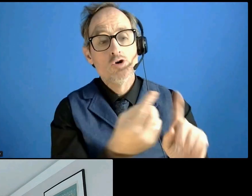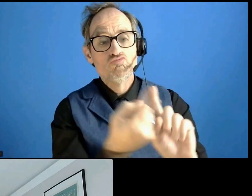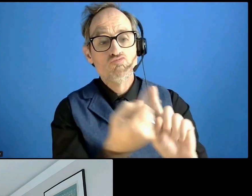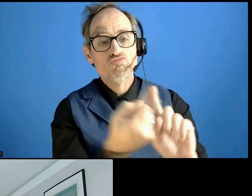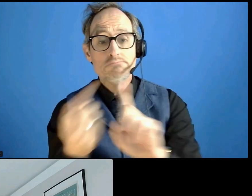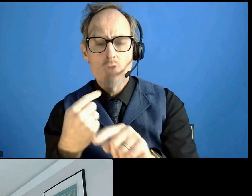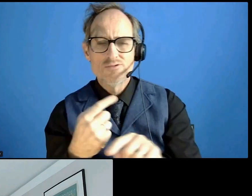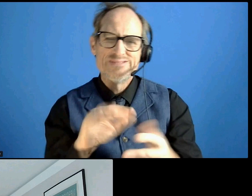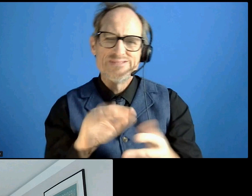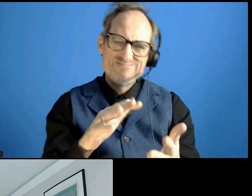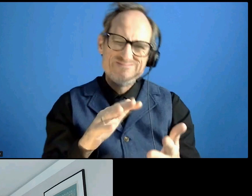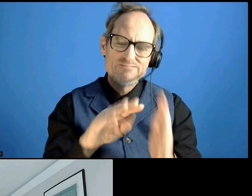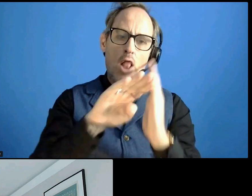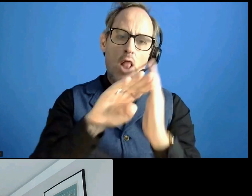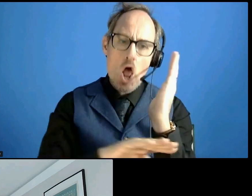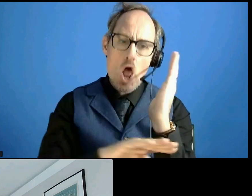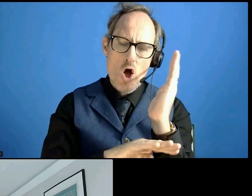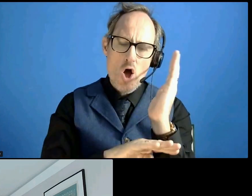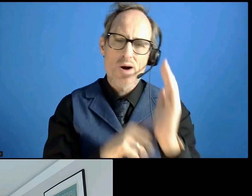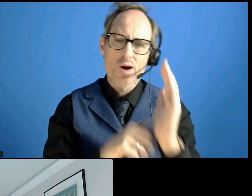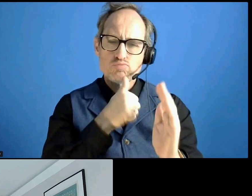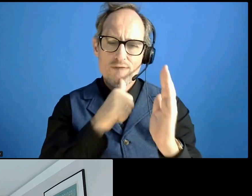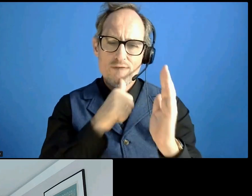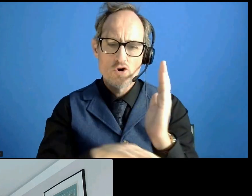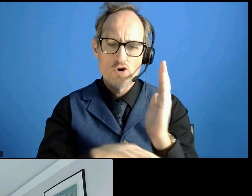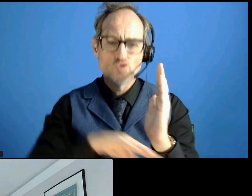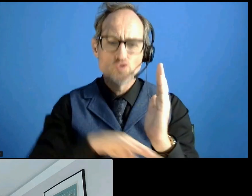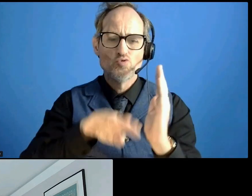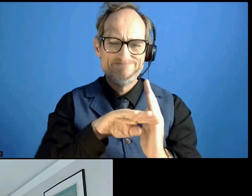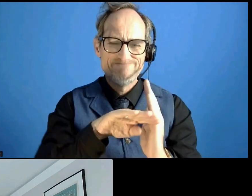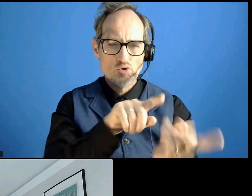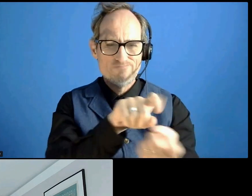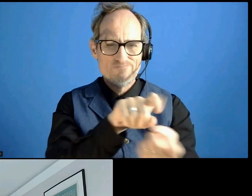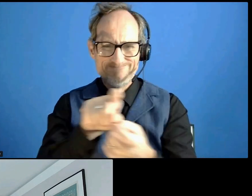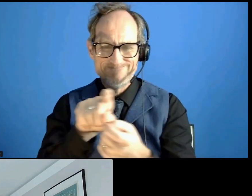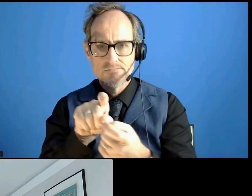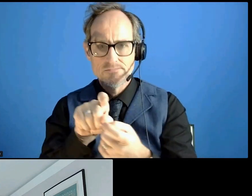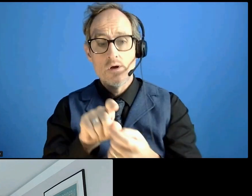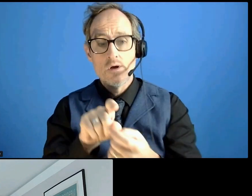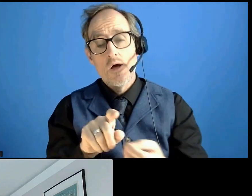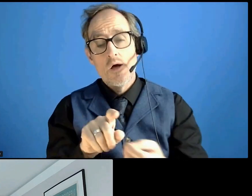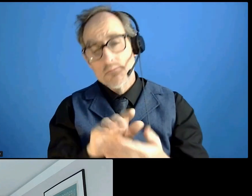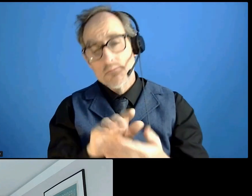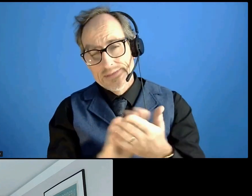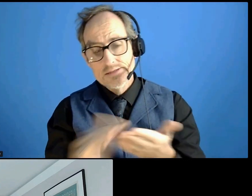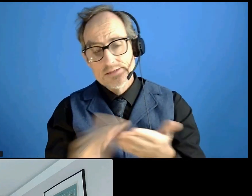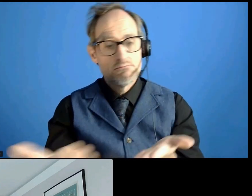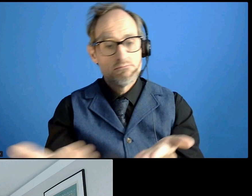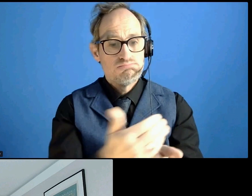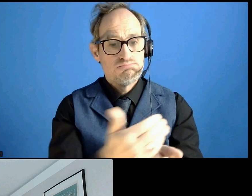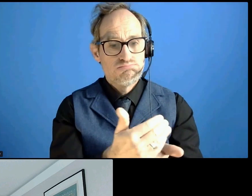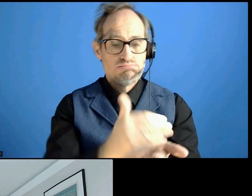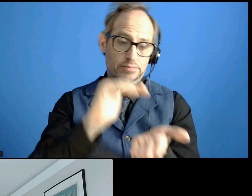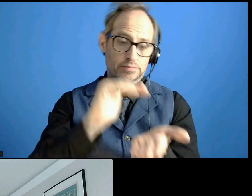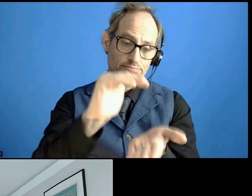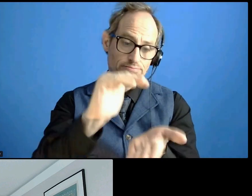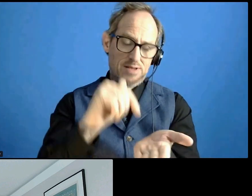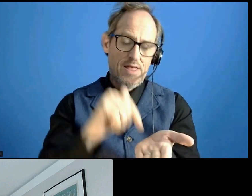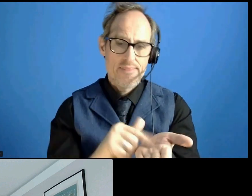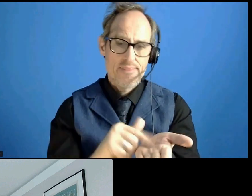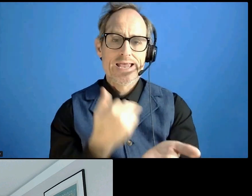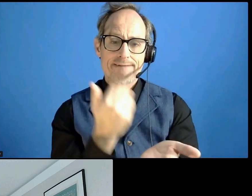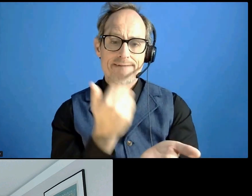behind it, but there was still enough, and even the absence of that data, I think, was very telling in itself. I